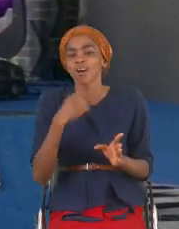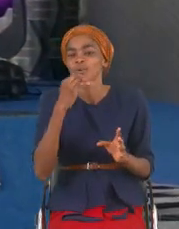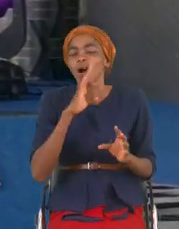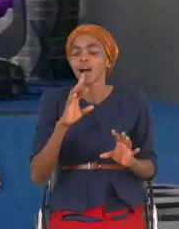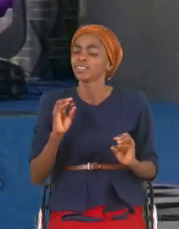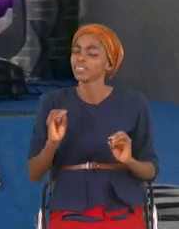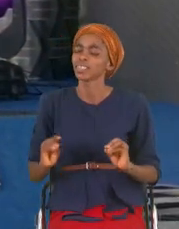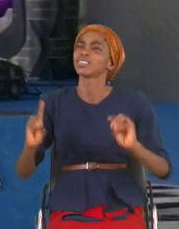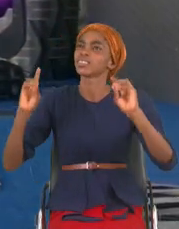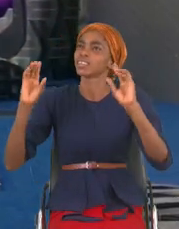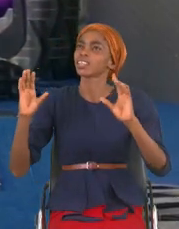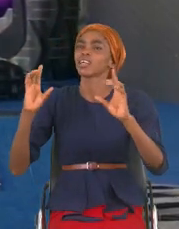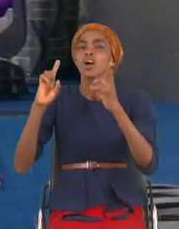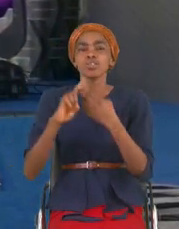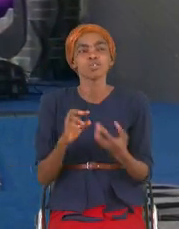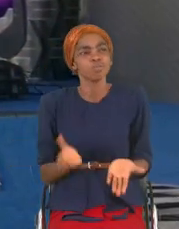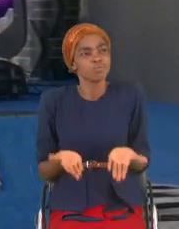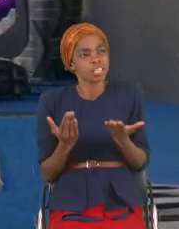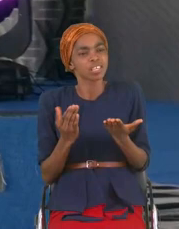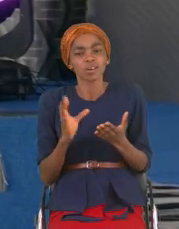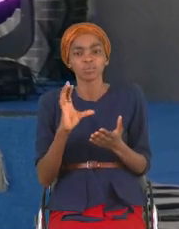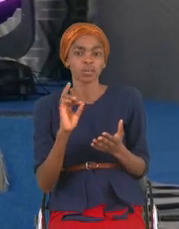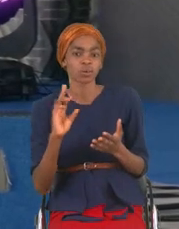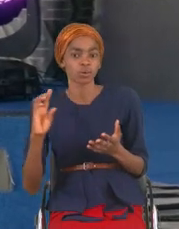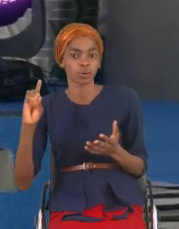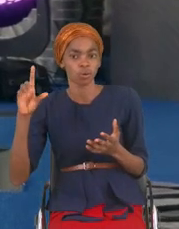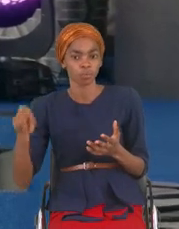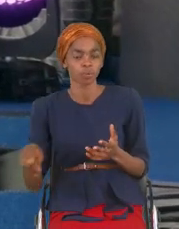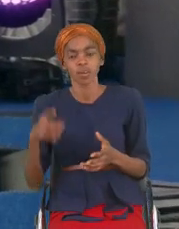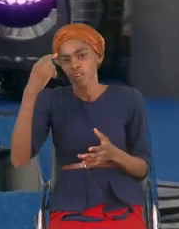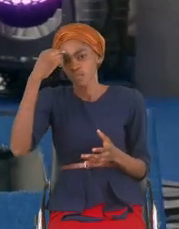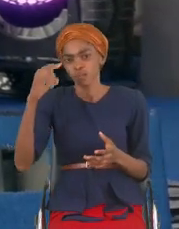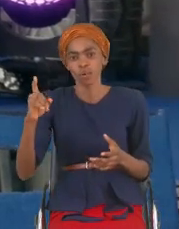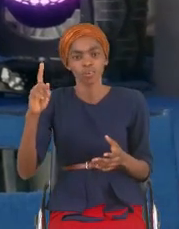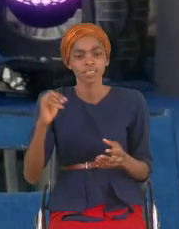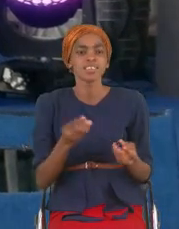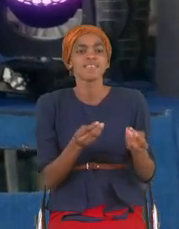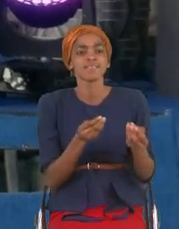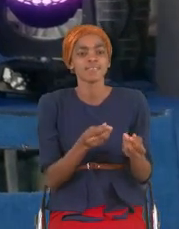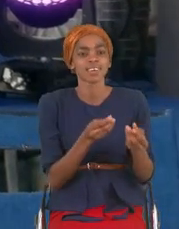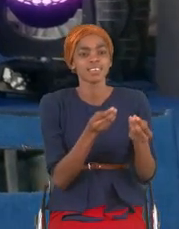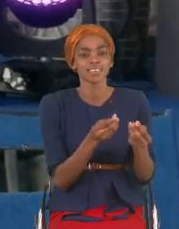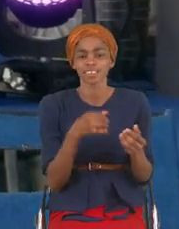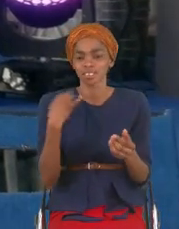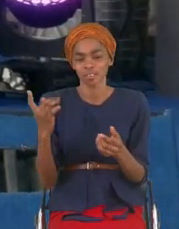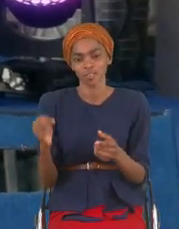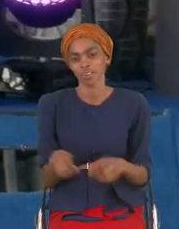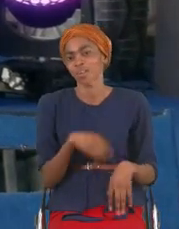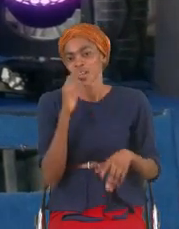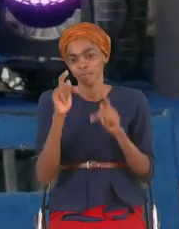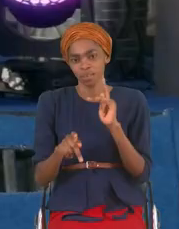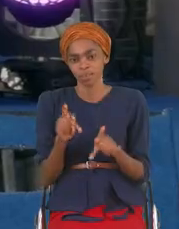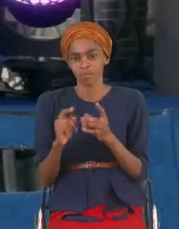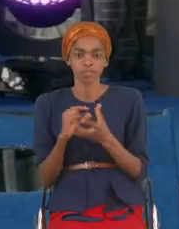dedicated to raising up the crop for the feeding of the people. Look at verse